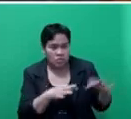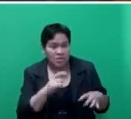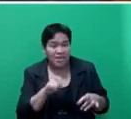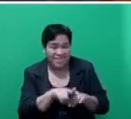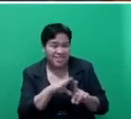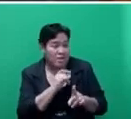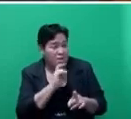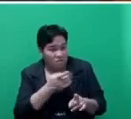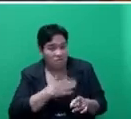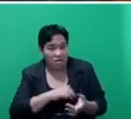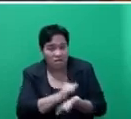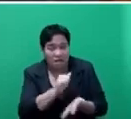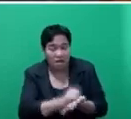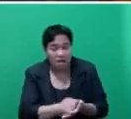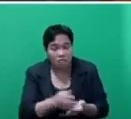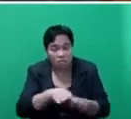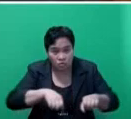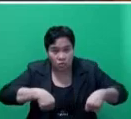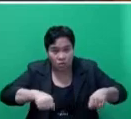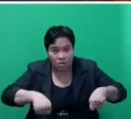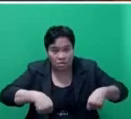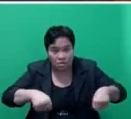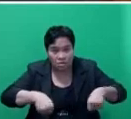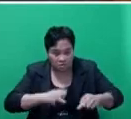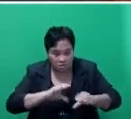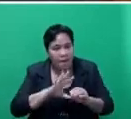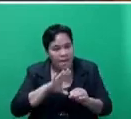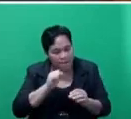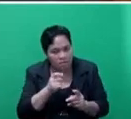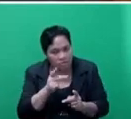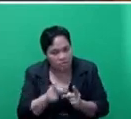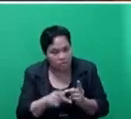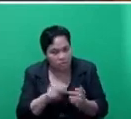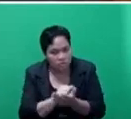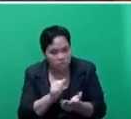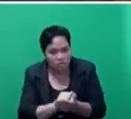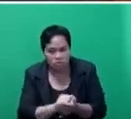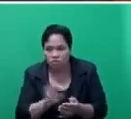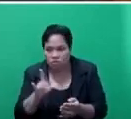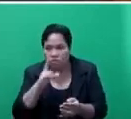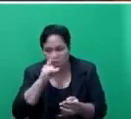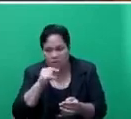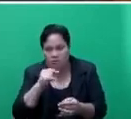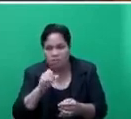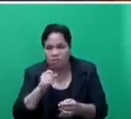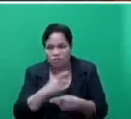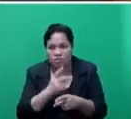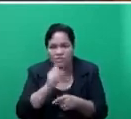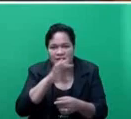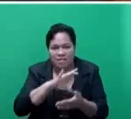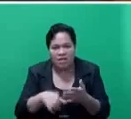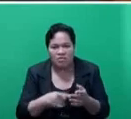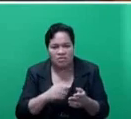roti parcels, you have to process it in the way that somebody contributes $10,000, like the other